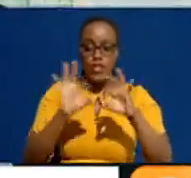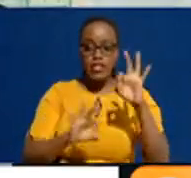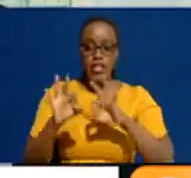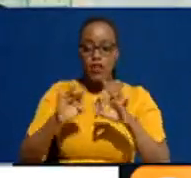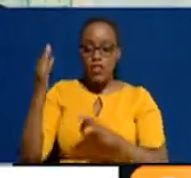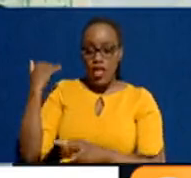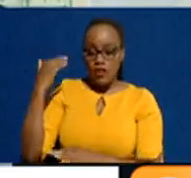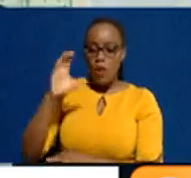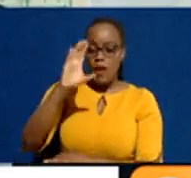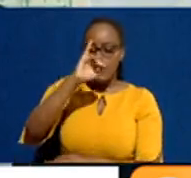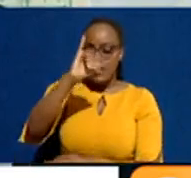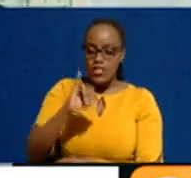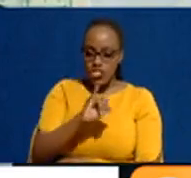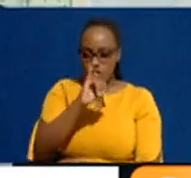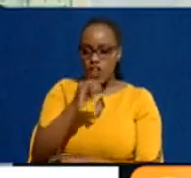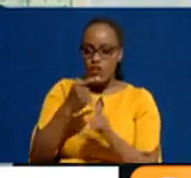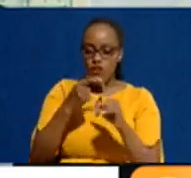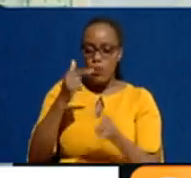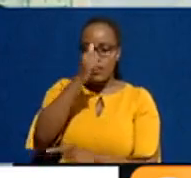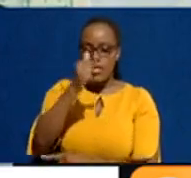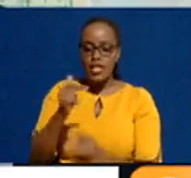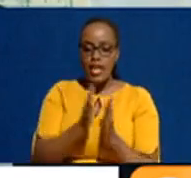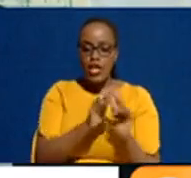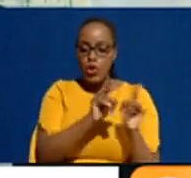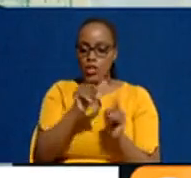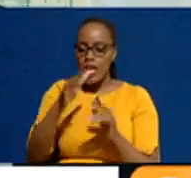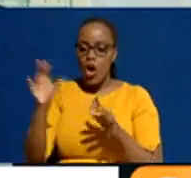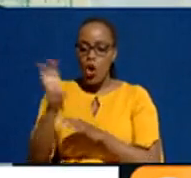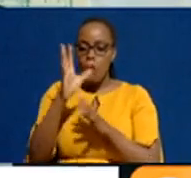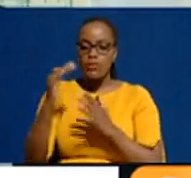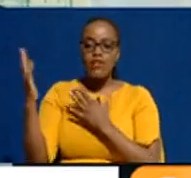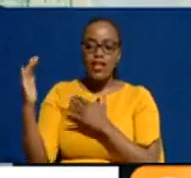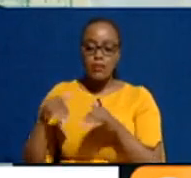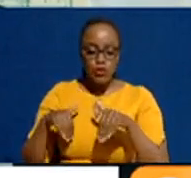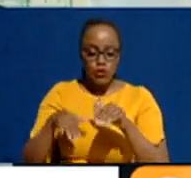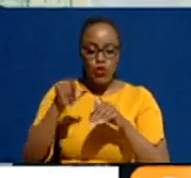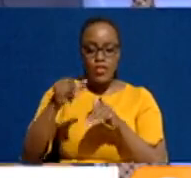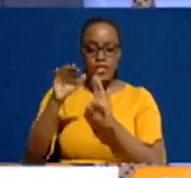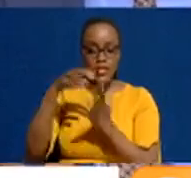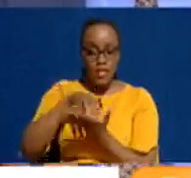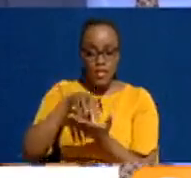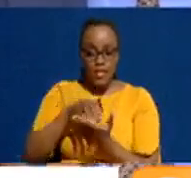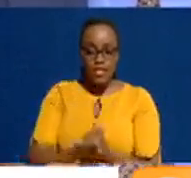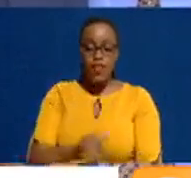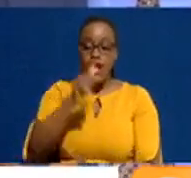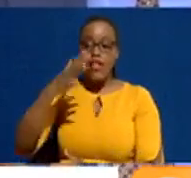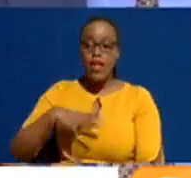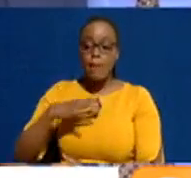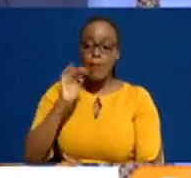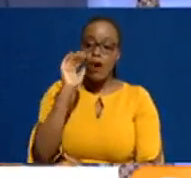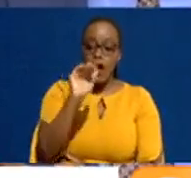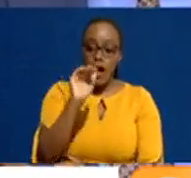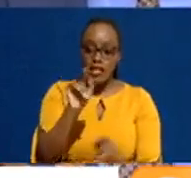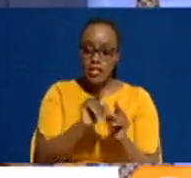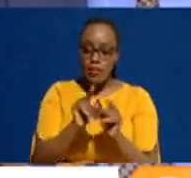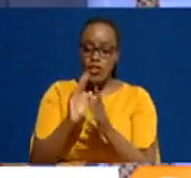aliyekuwa jaji mkuu wa Tanzania Mohamed Chede pamoja na waangalizi wengine wakitarajiwa kufuatilia kesi hiyo. There are those who are asking to strike